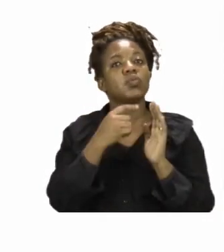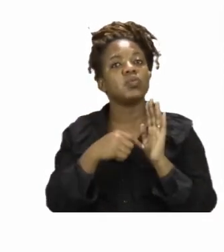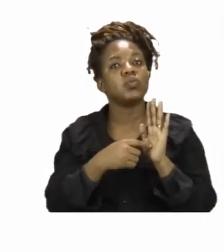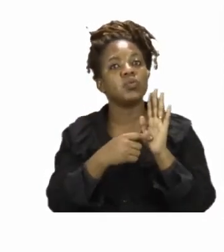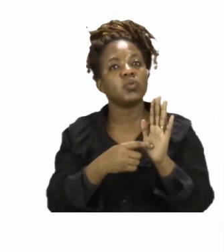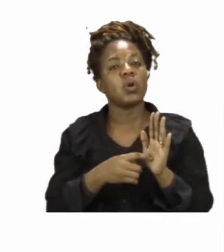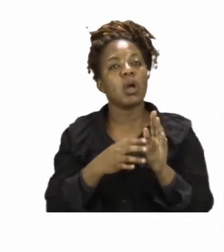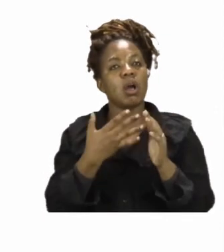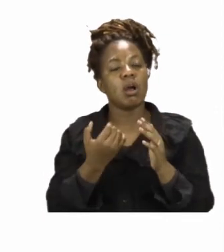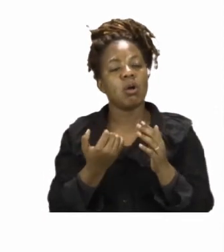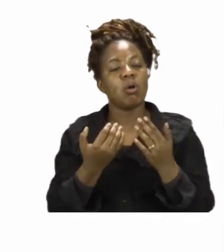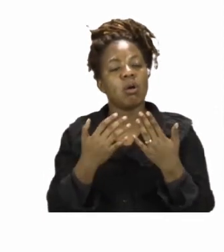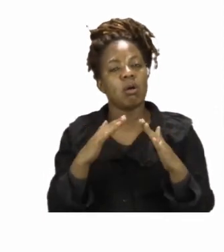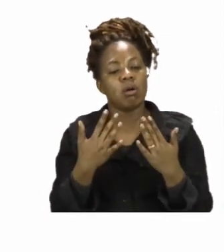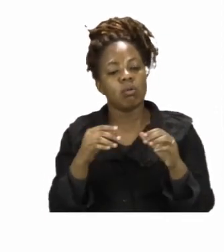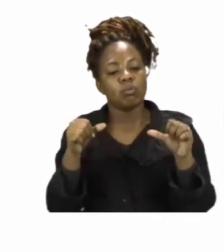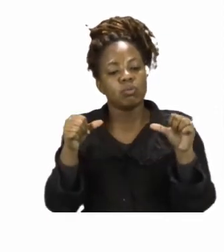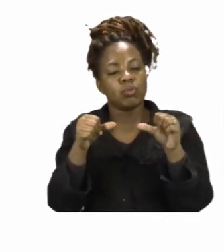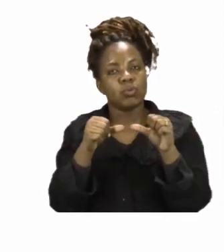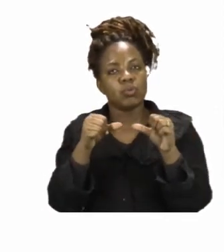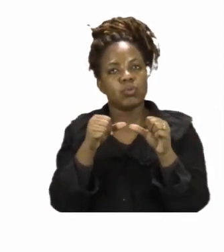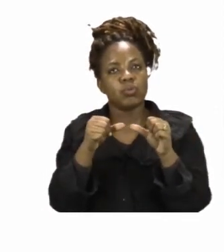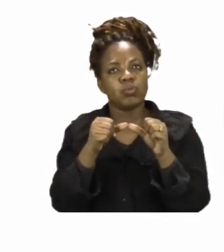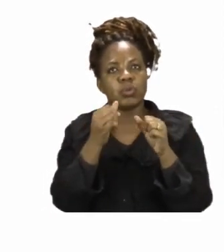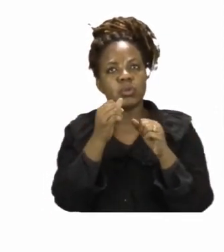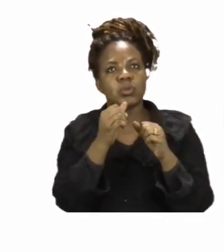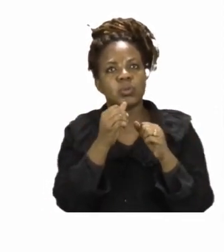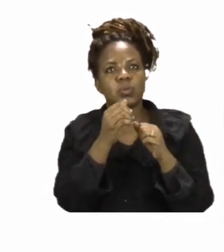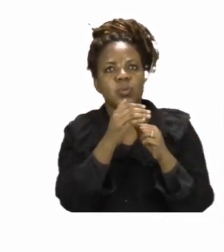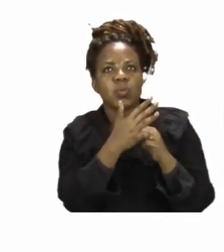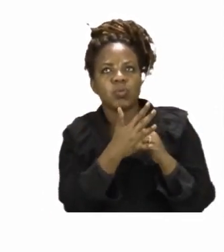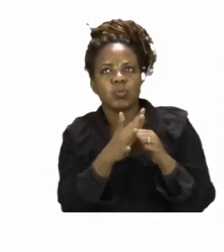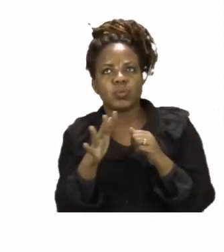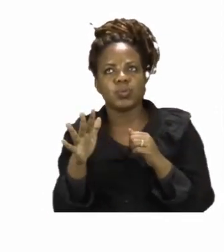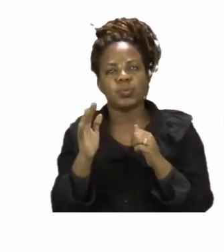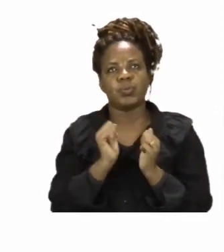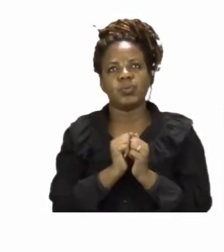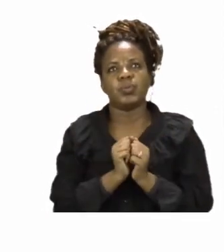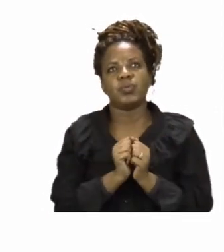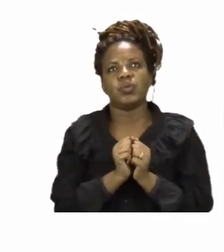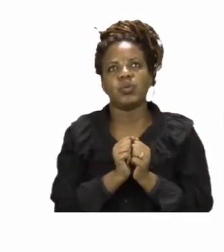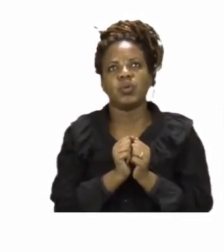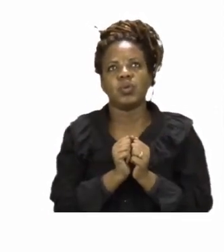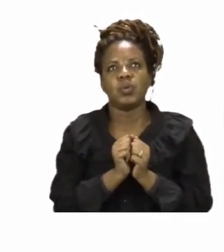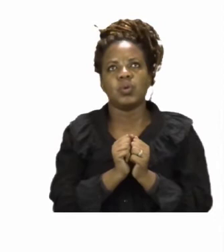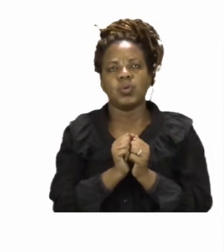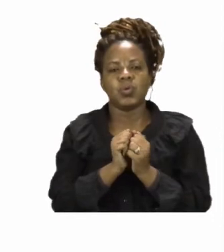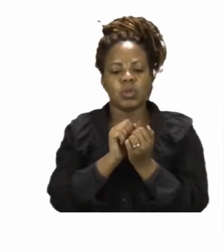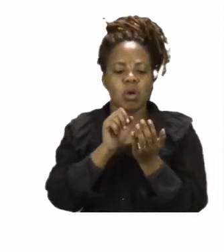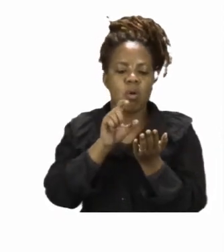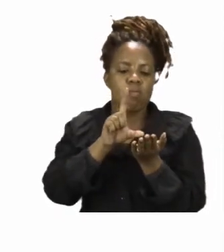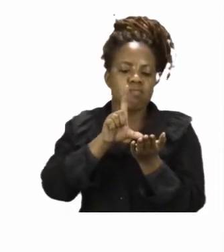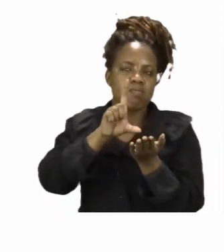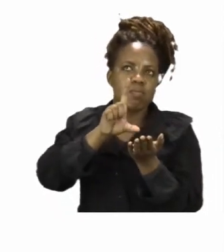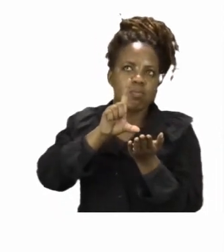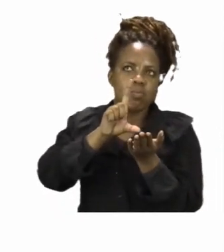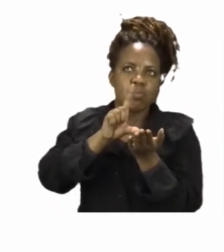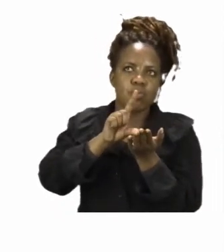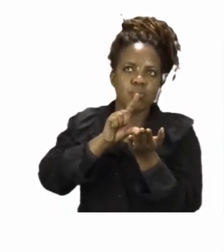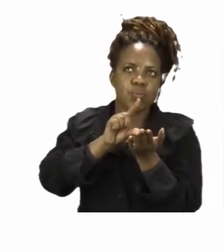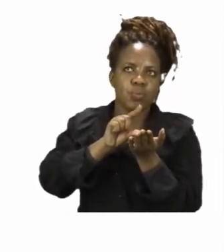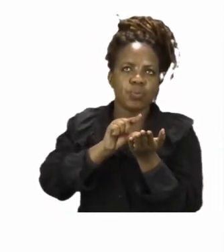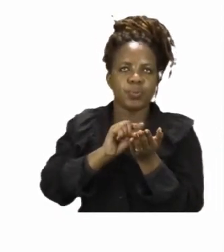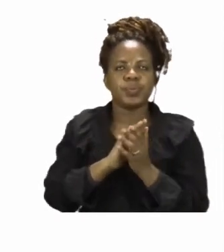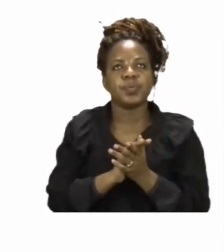in liquids, and we are going to actually answer a few questions about cool